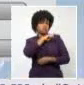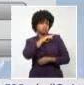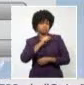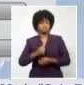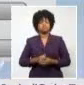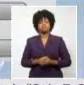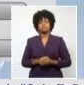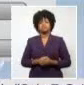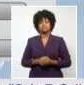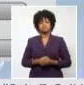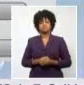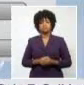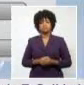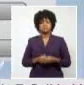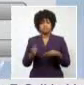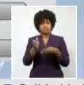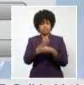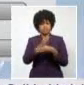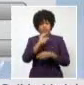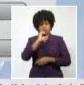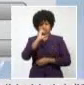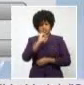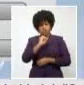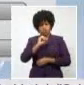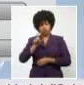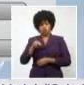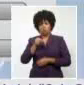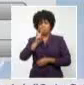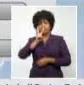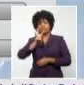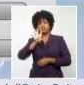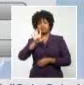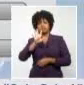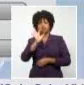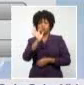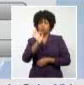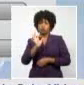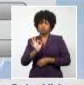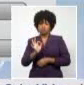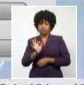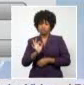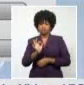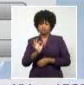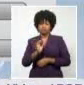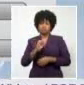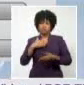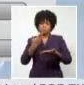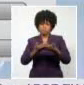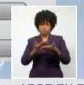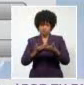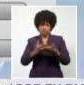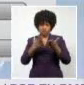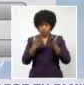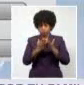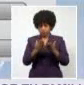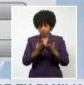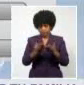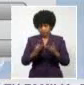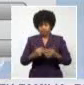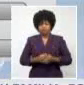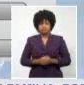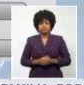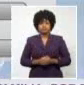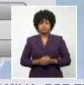1,538 patients of those confirmed in Cuba, that is 81.5% of whom have recovered